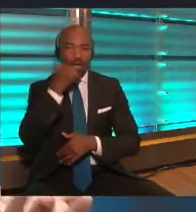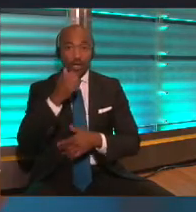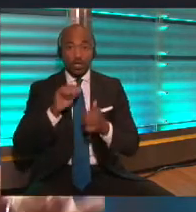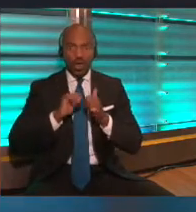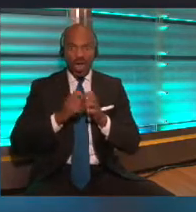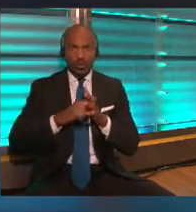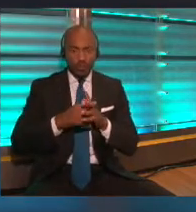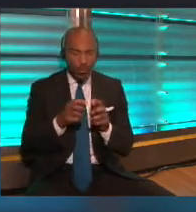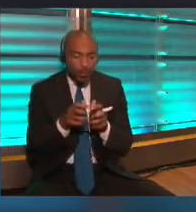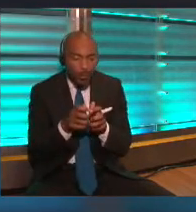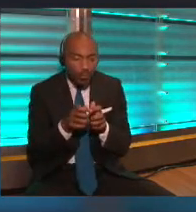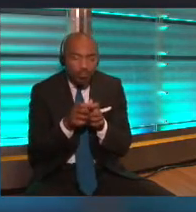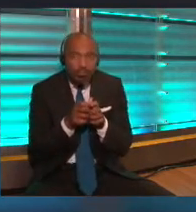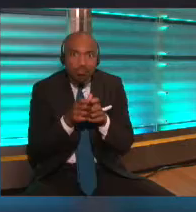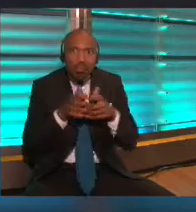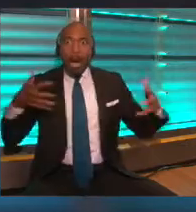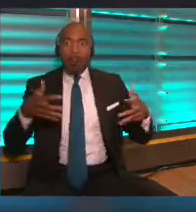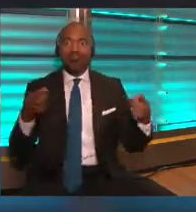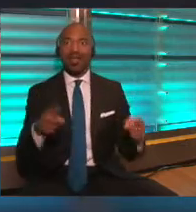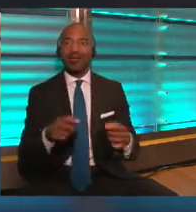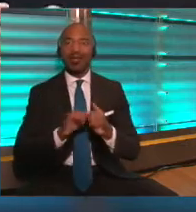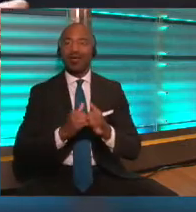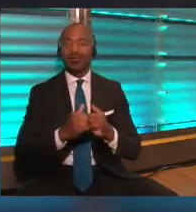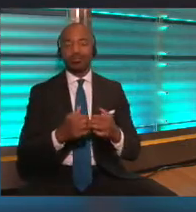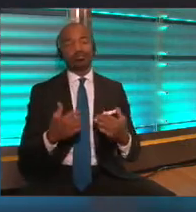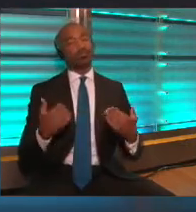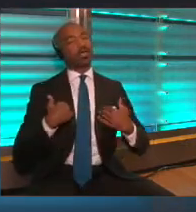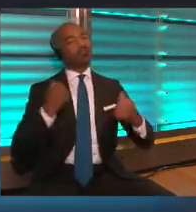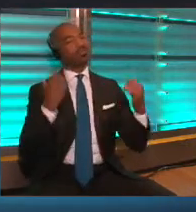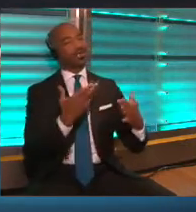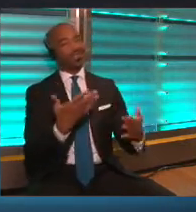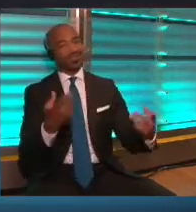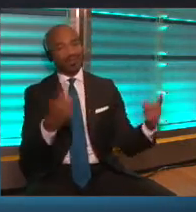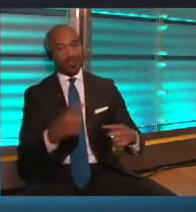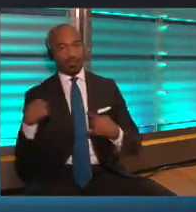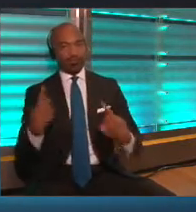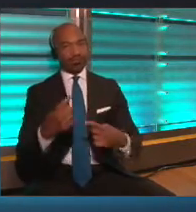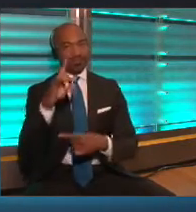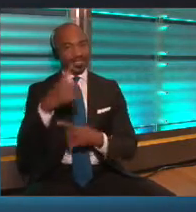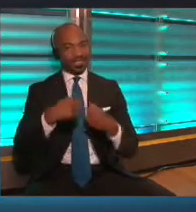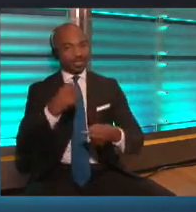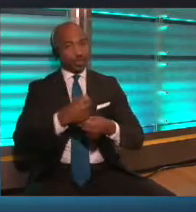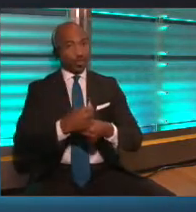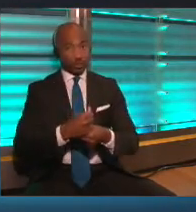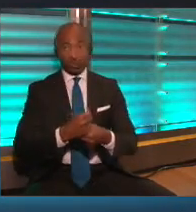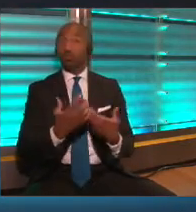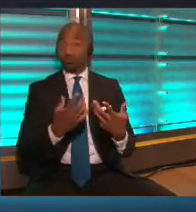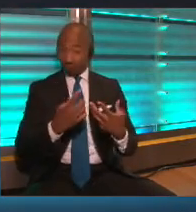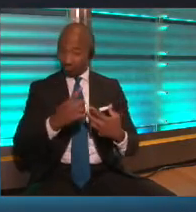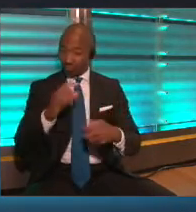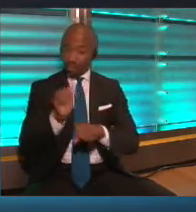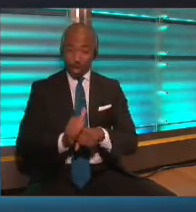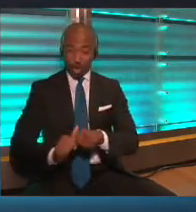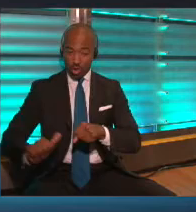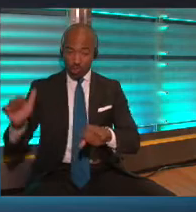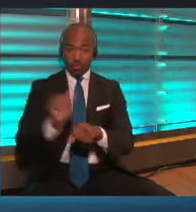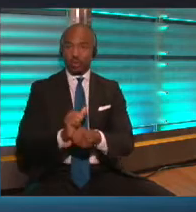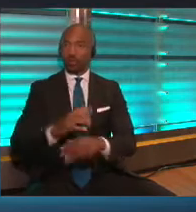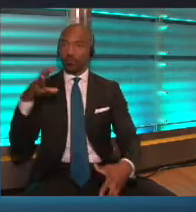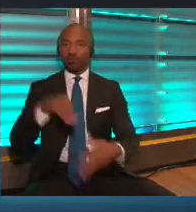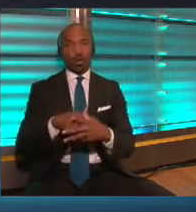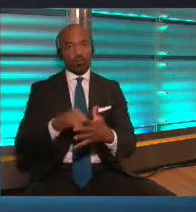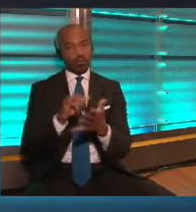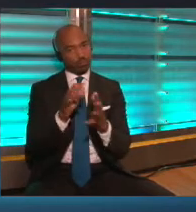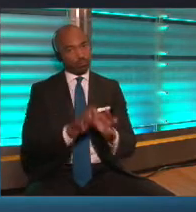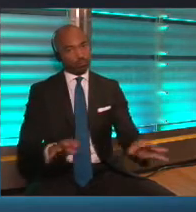Georgetown Cupcake to this point? There have been a lot of things that have happened over the past 8 years, to be sure, and hard work has definitely played a huge